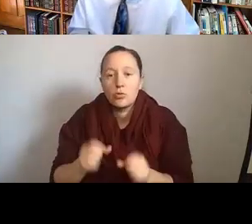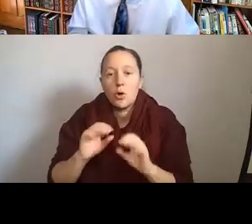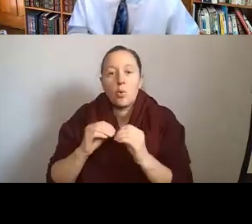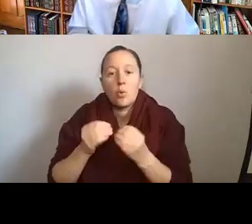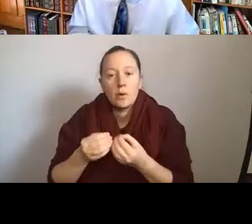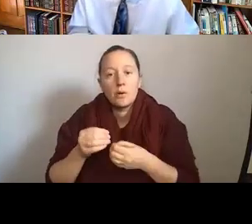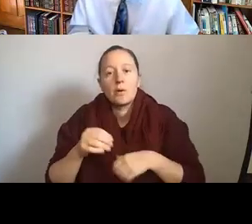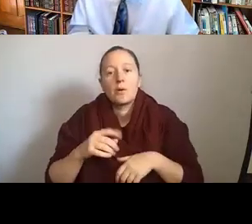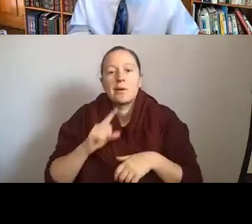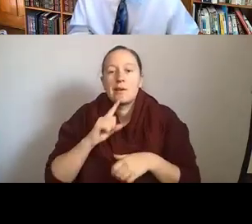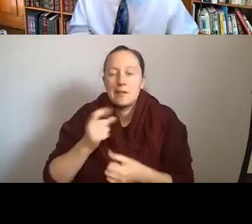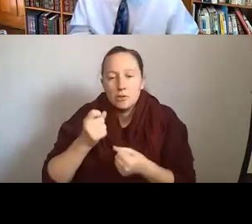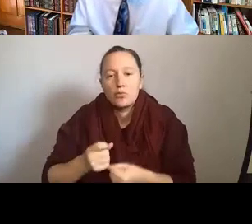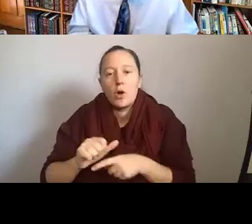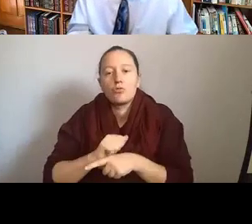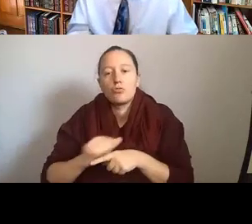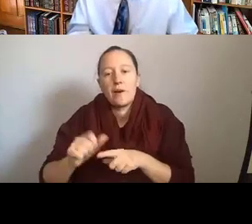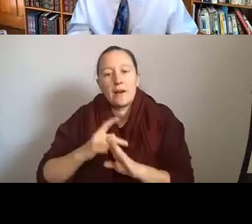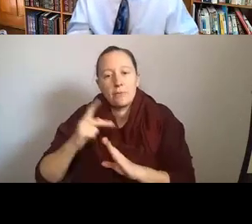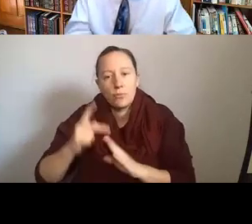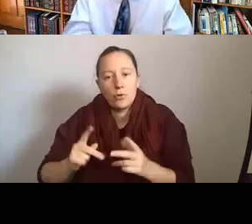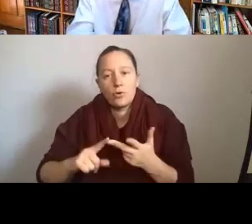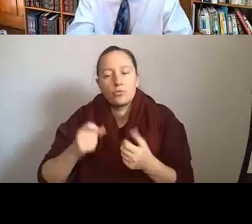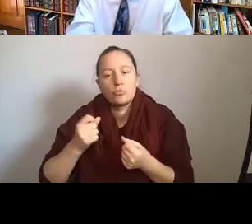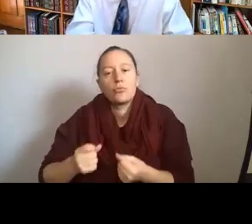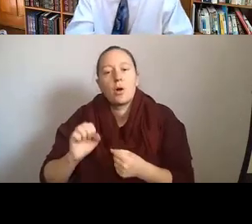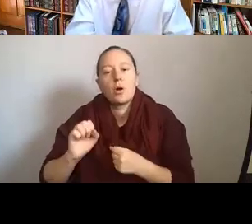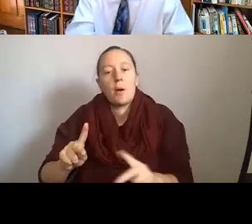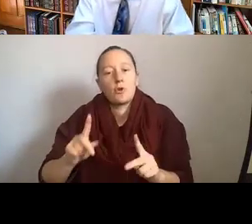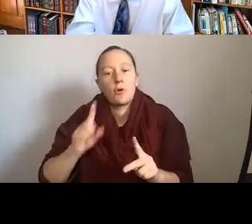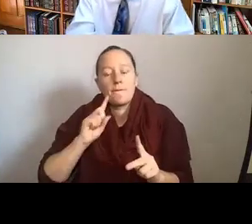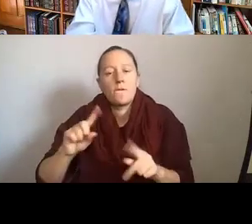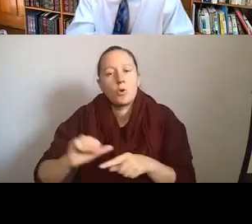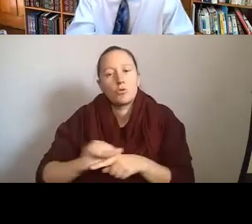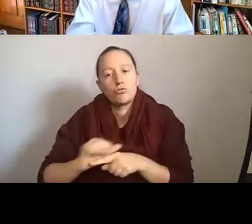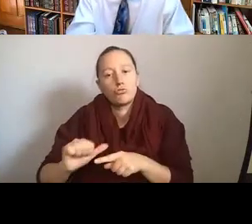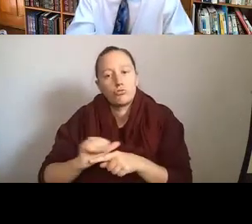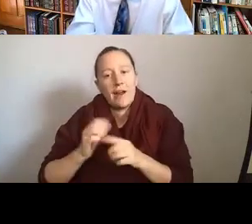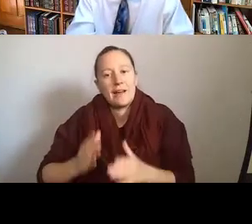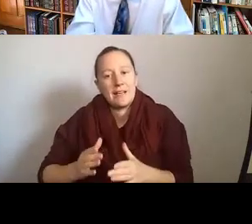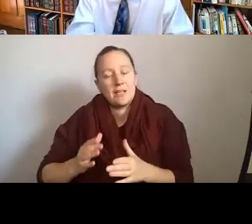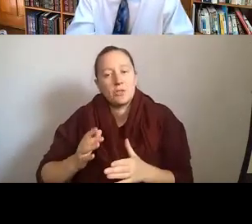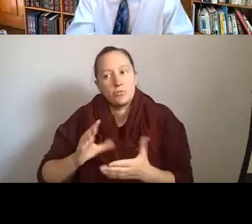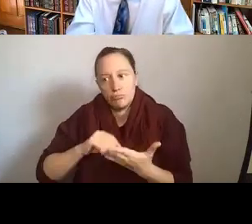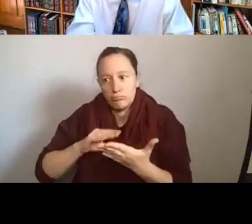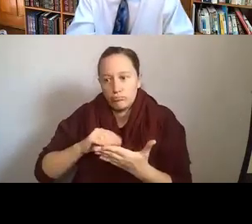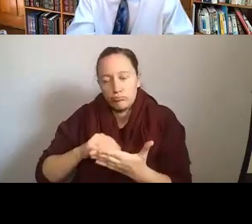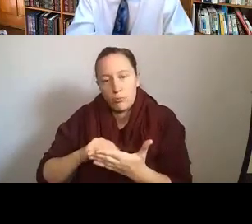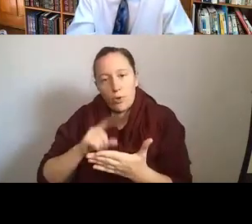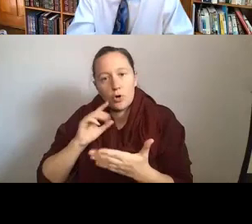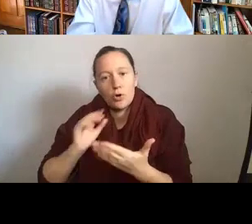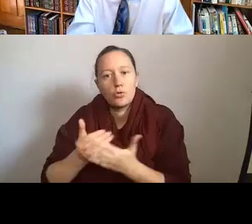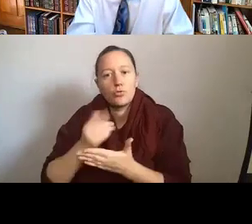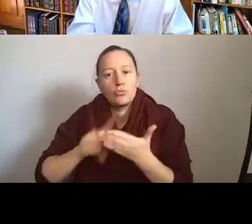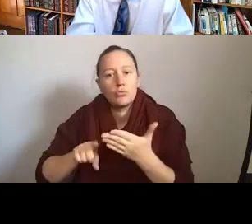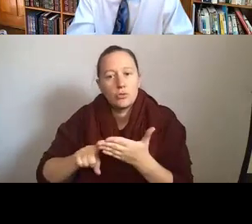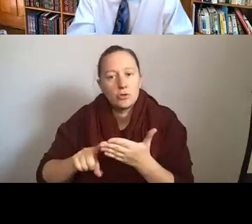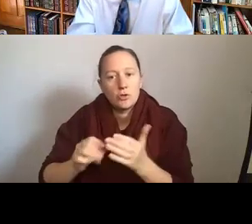there a strong training program, strong opportunities for trainees to learn to do research with those